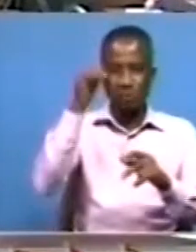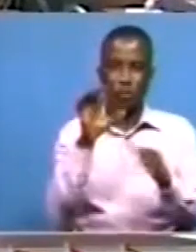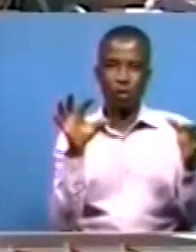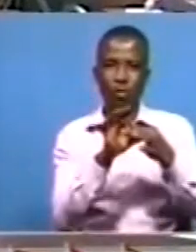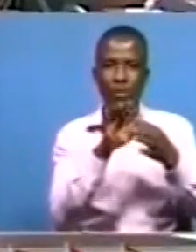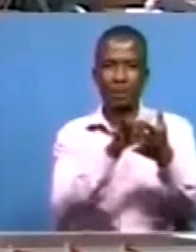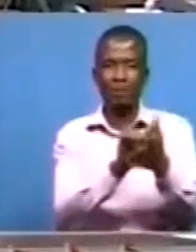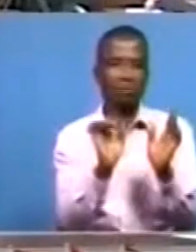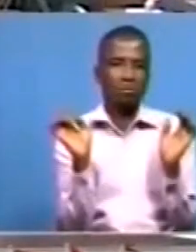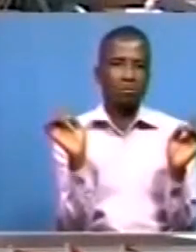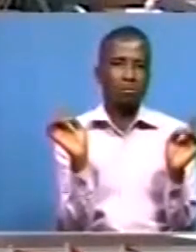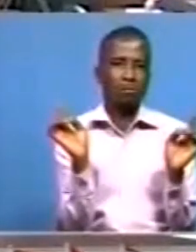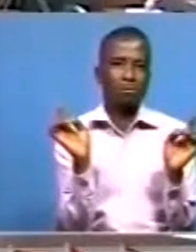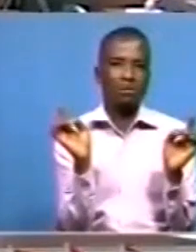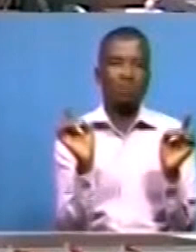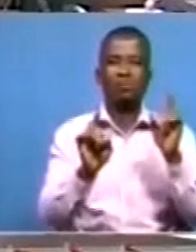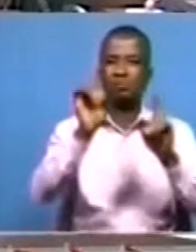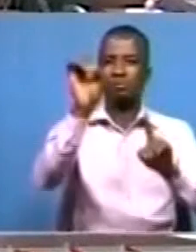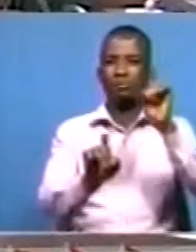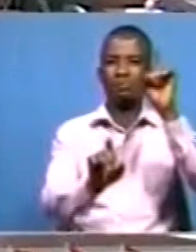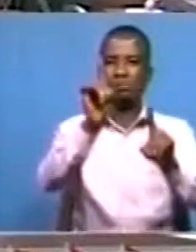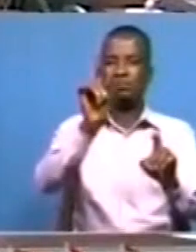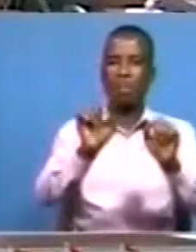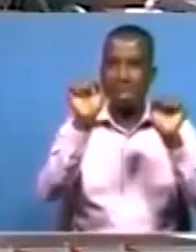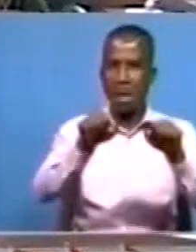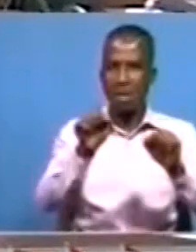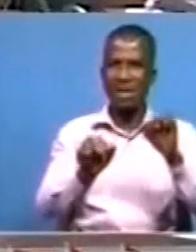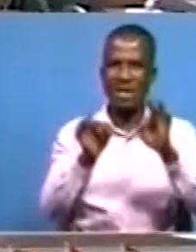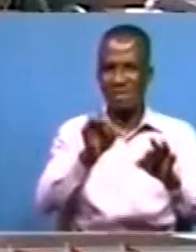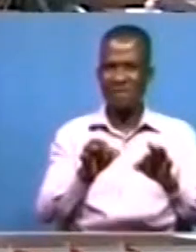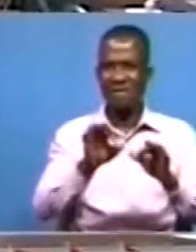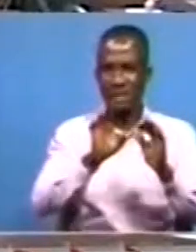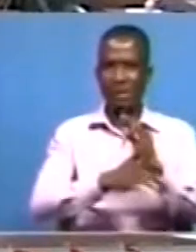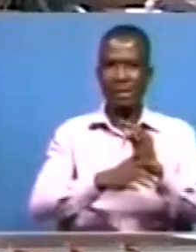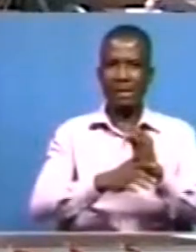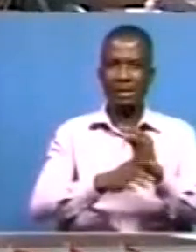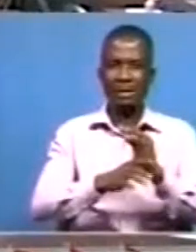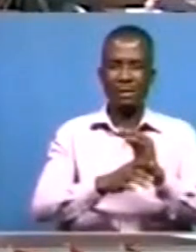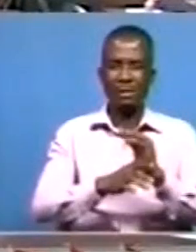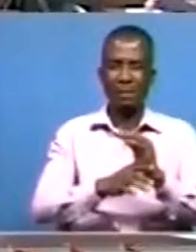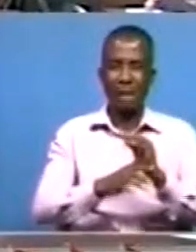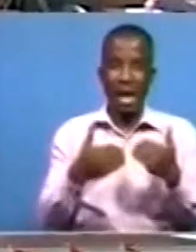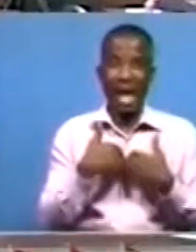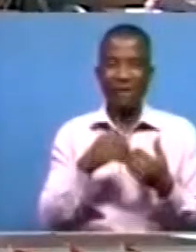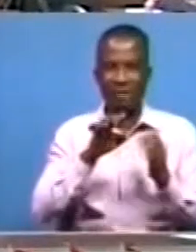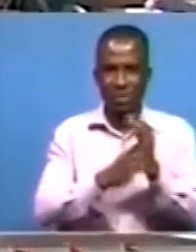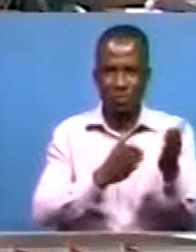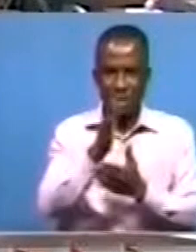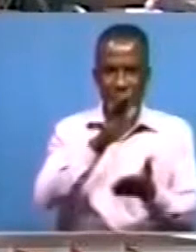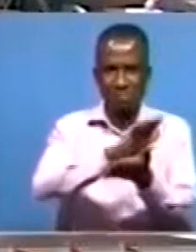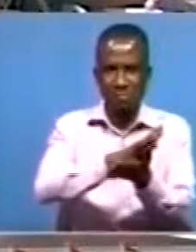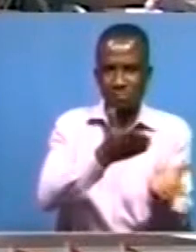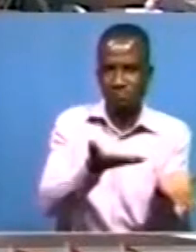suit. Further, cross-examination is only possible if there is examination in chief. Thus, if the first respondent, which is